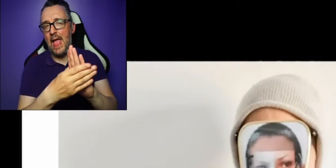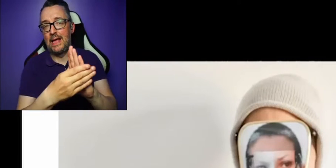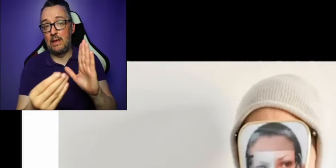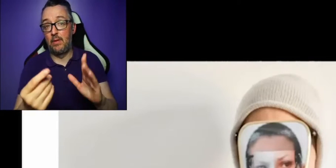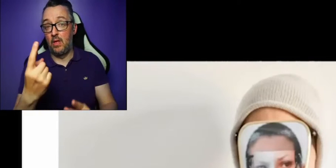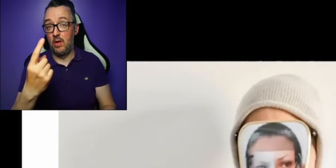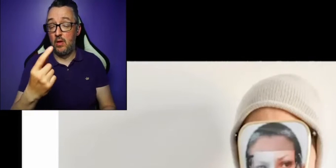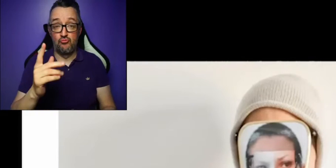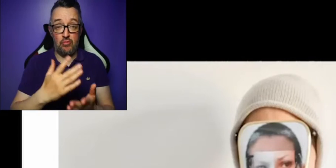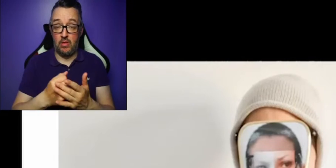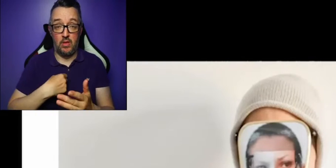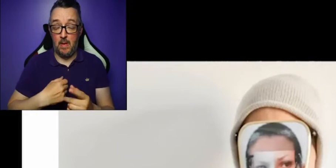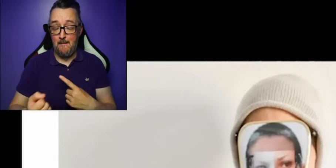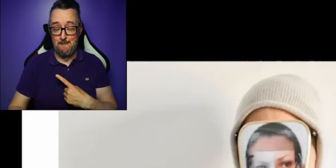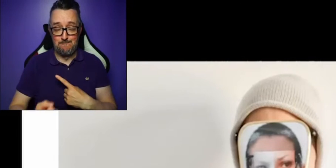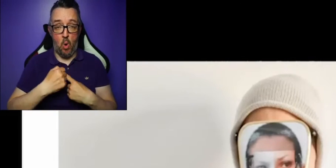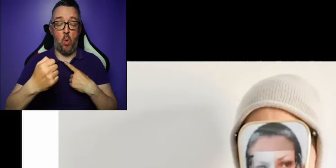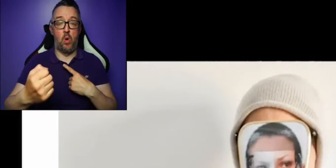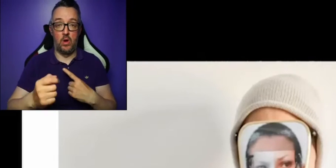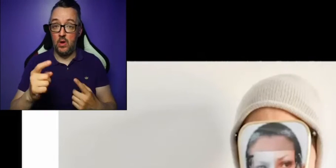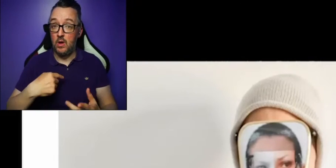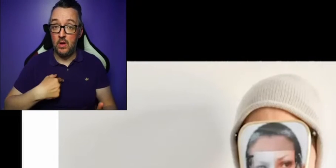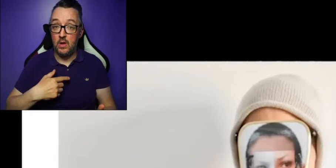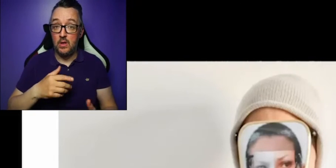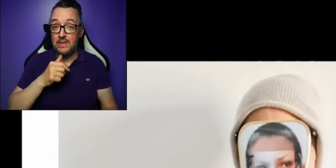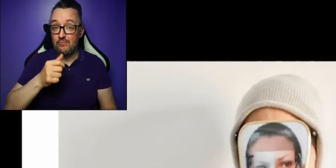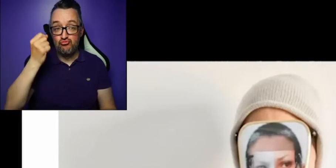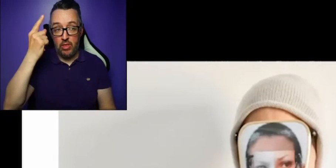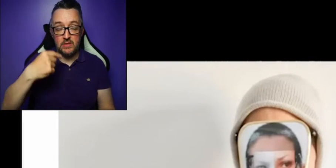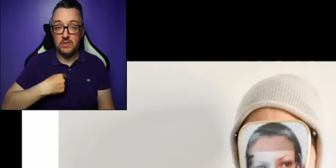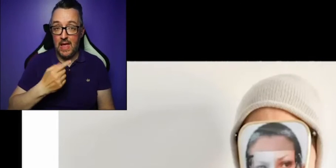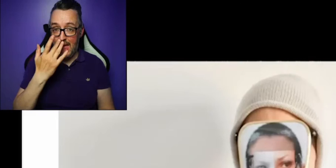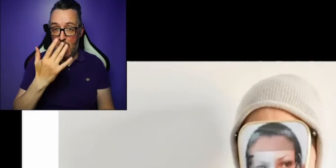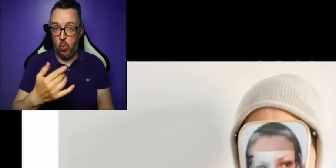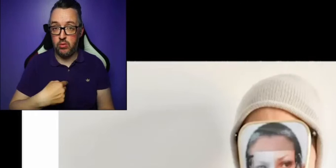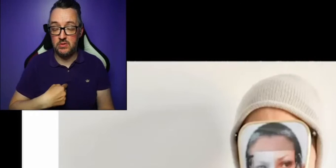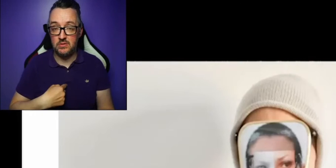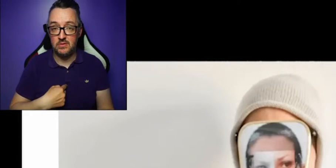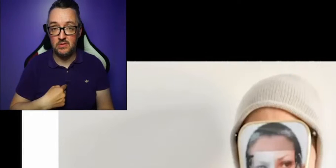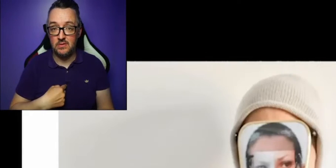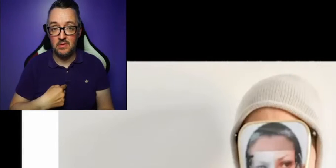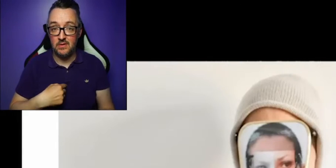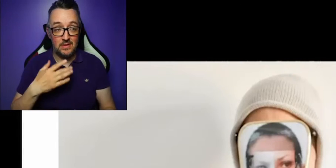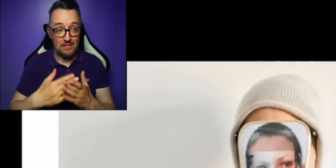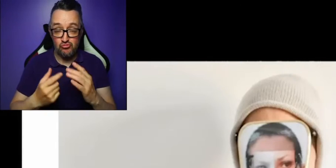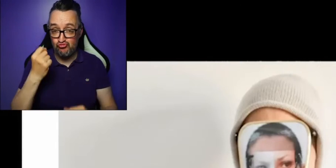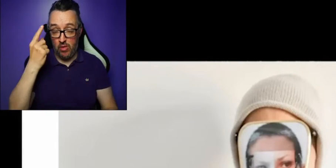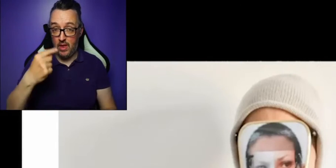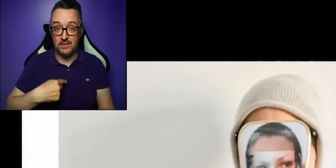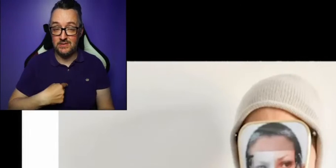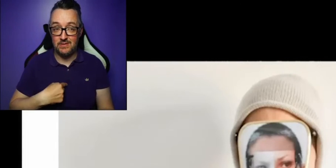that totally floored me, was I don't think I'd realized how old I was until